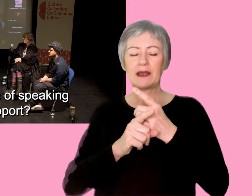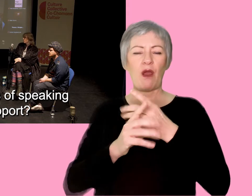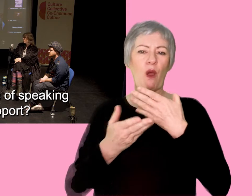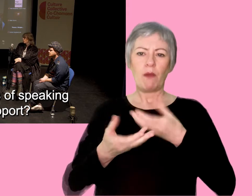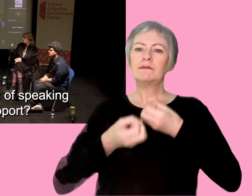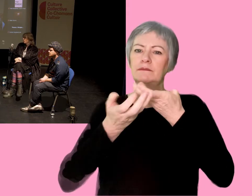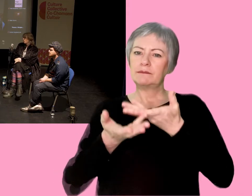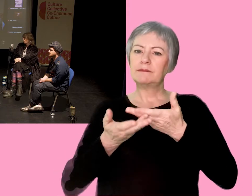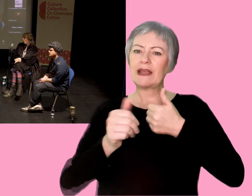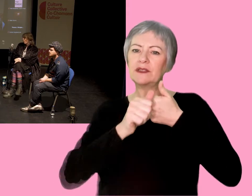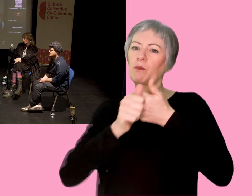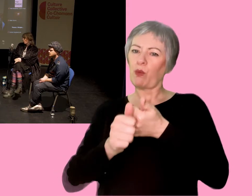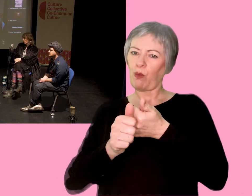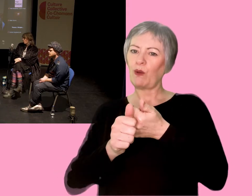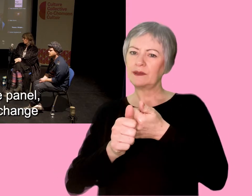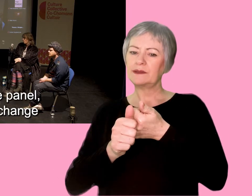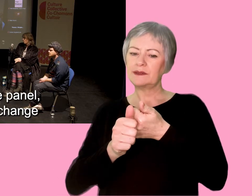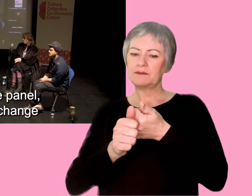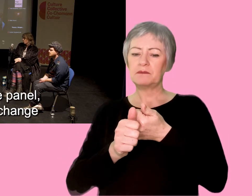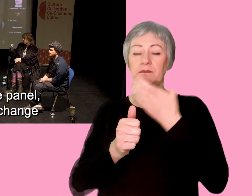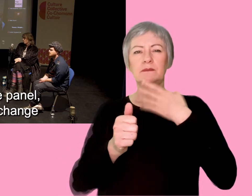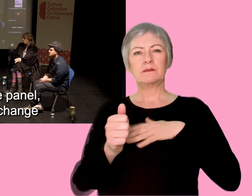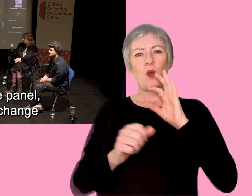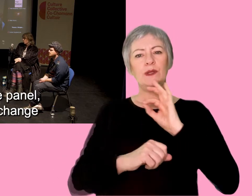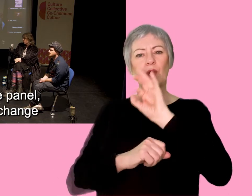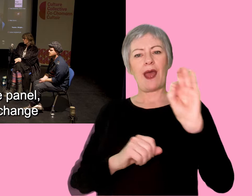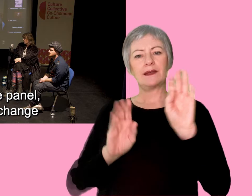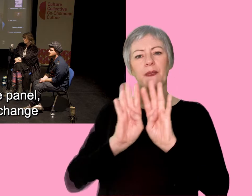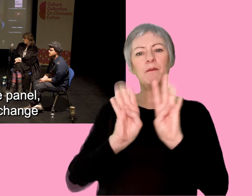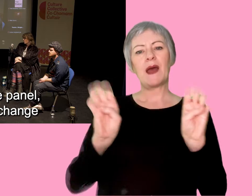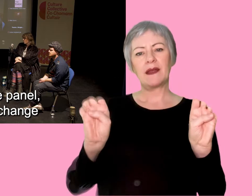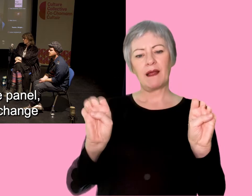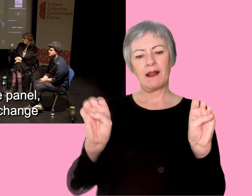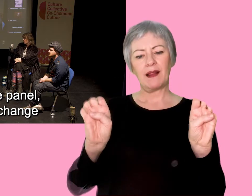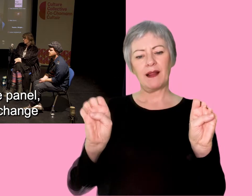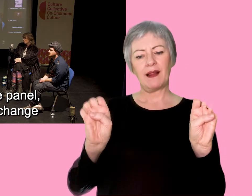deserve support? And so I wanted to ask to the panel,